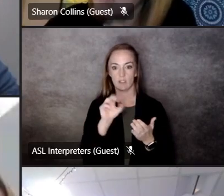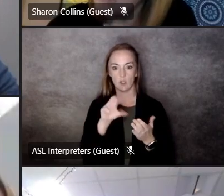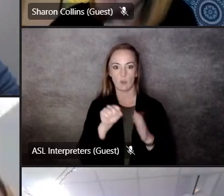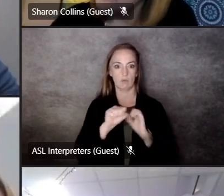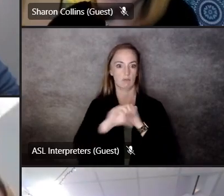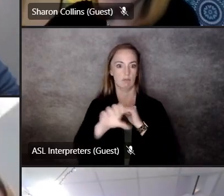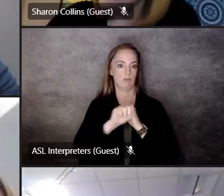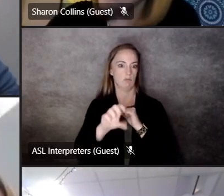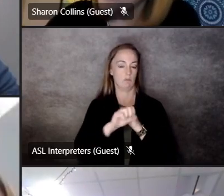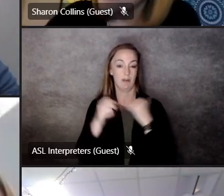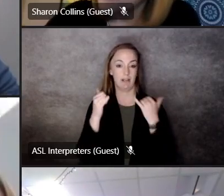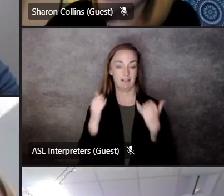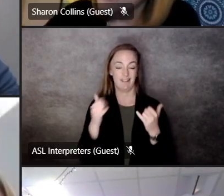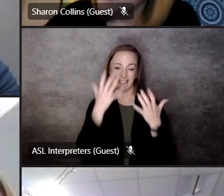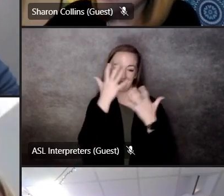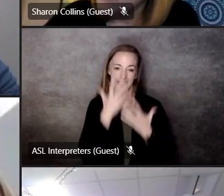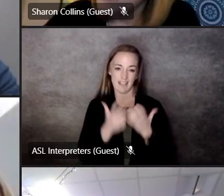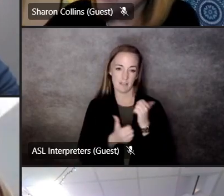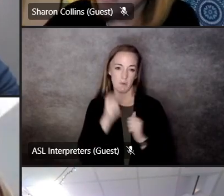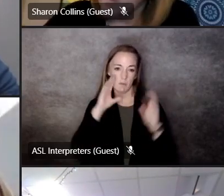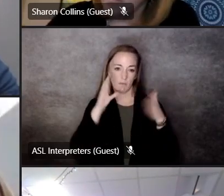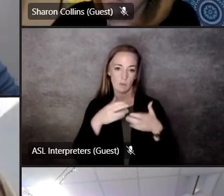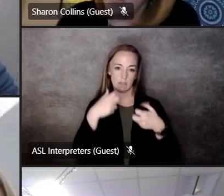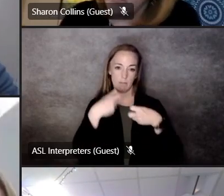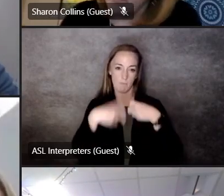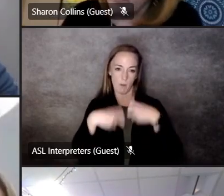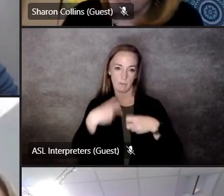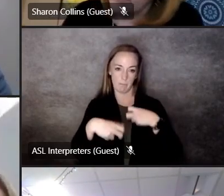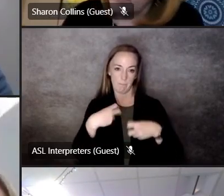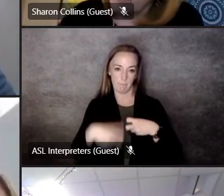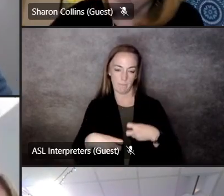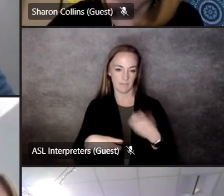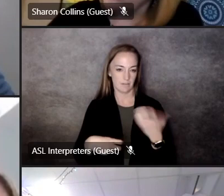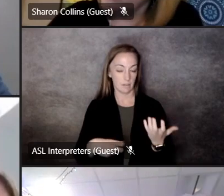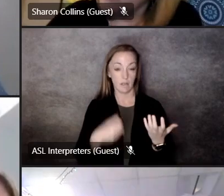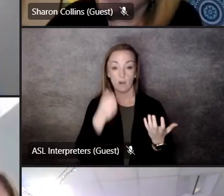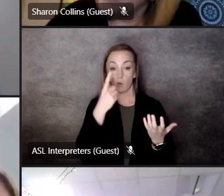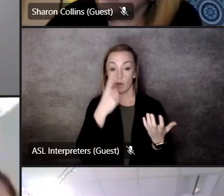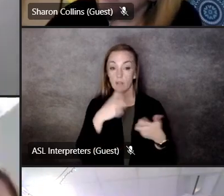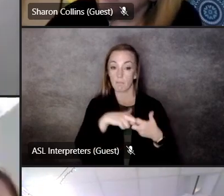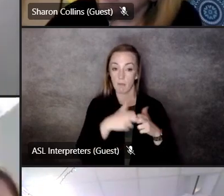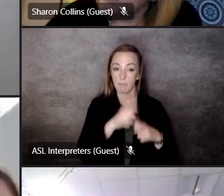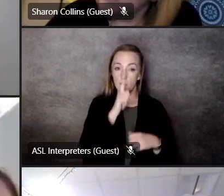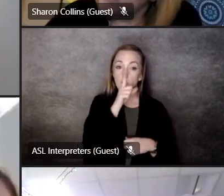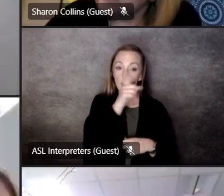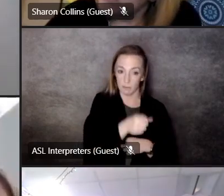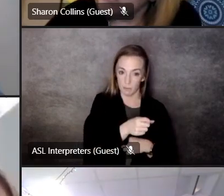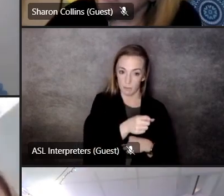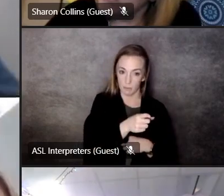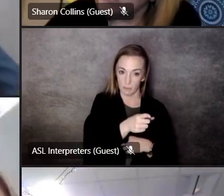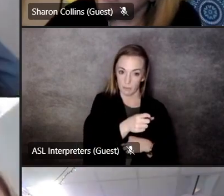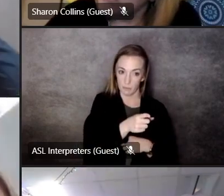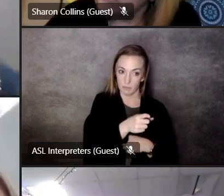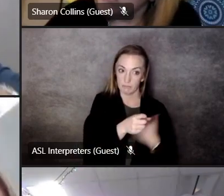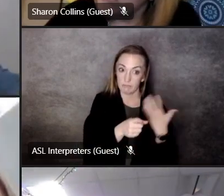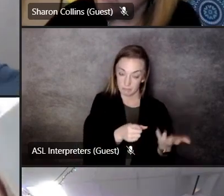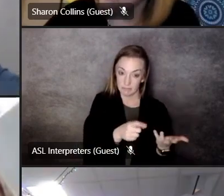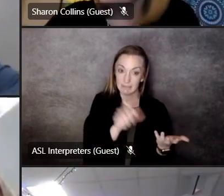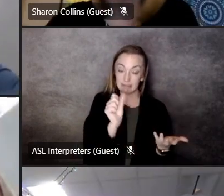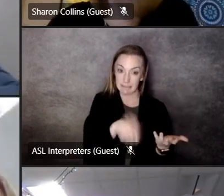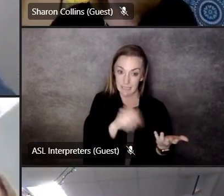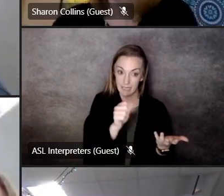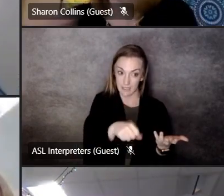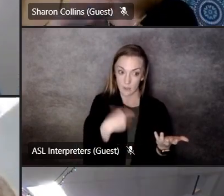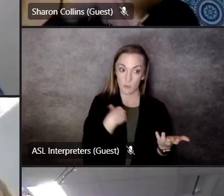mostly focus on the problems. And it's not that the problems aren't real, and that they don't exist and that we shouldn't acknowledge